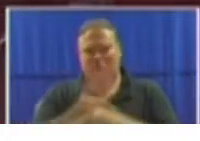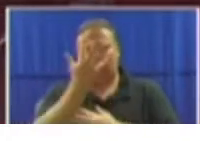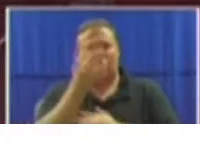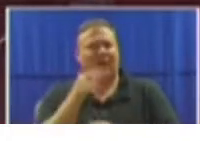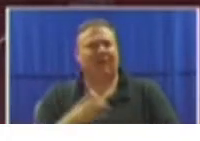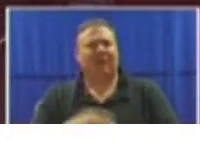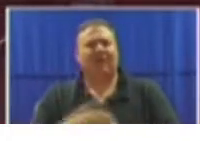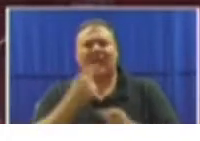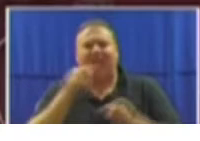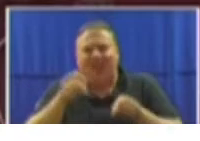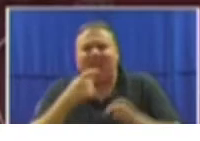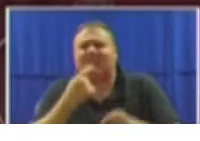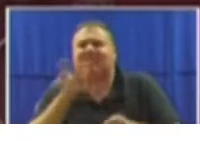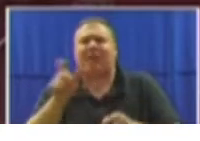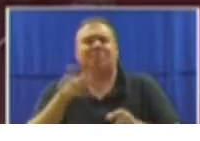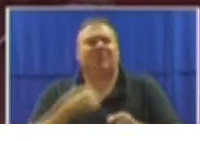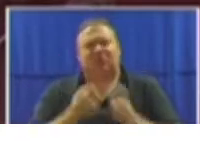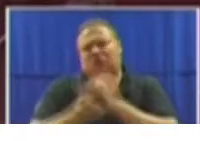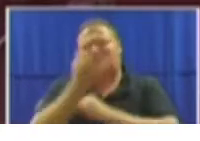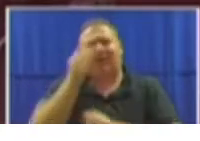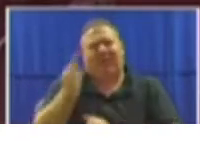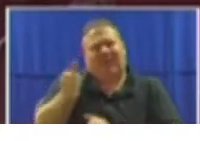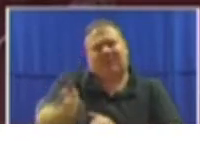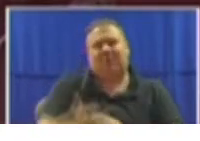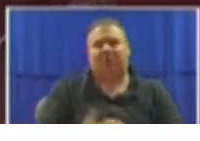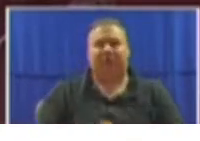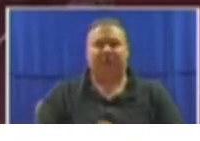is disgraceful.